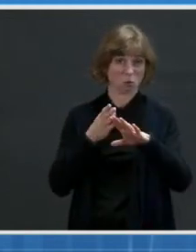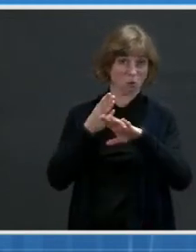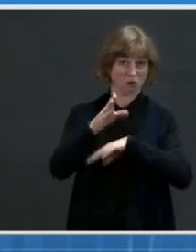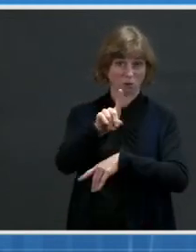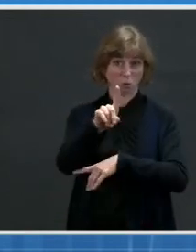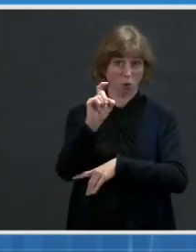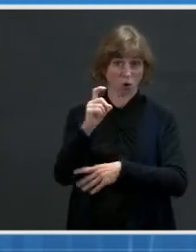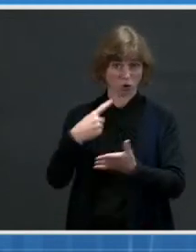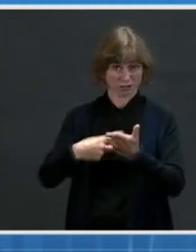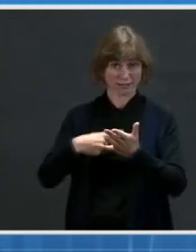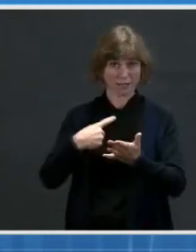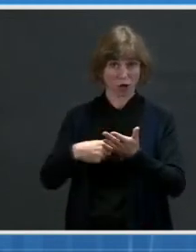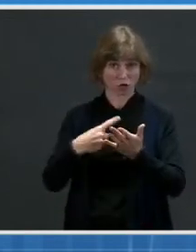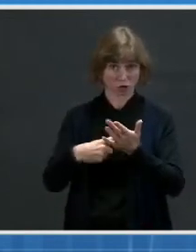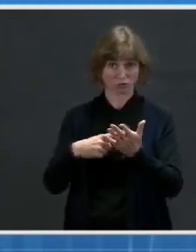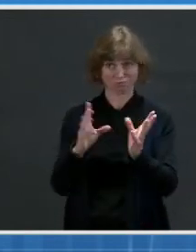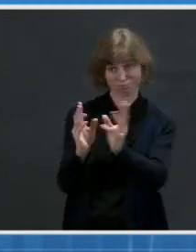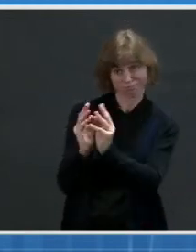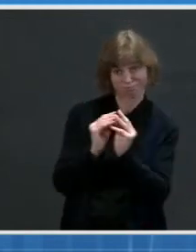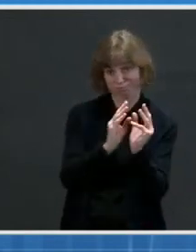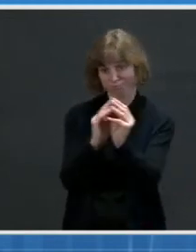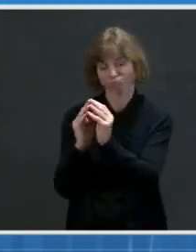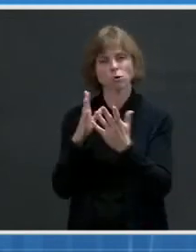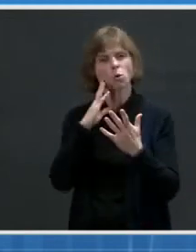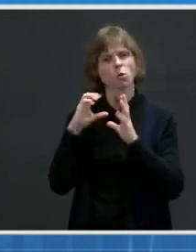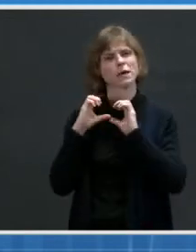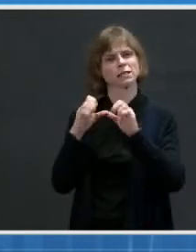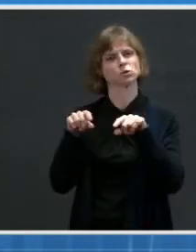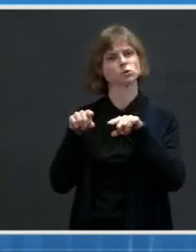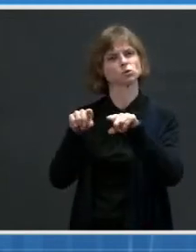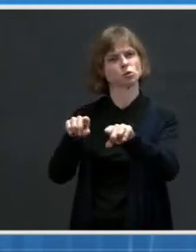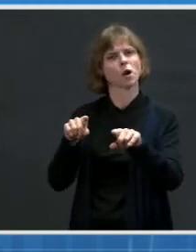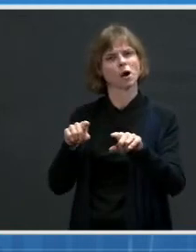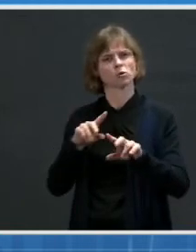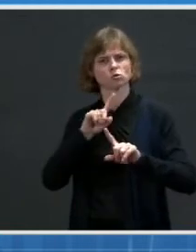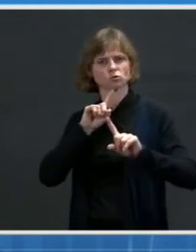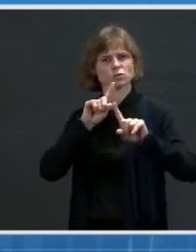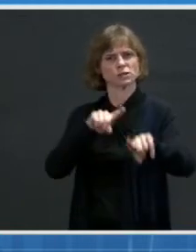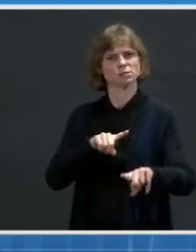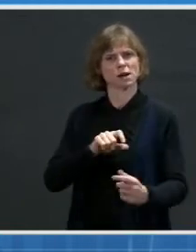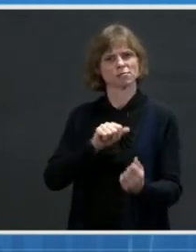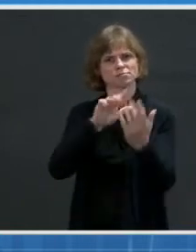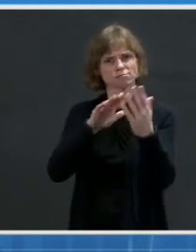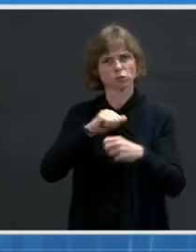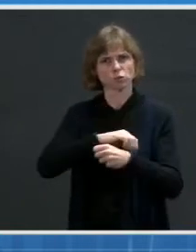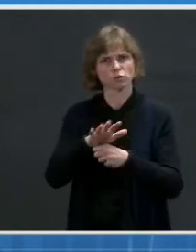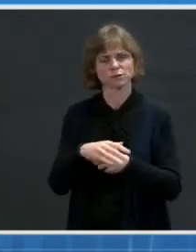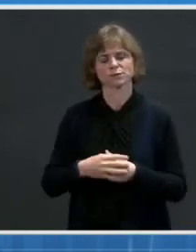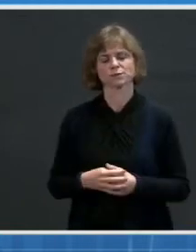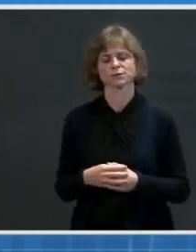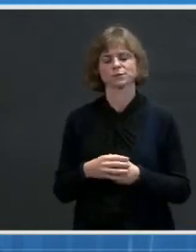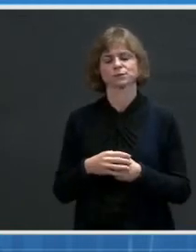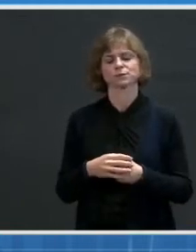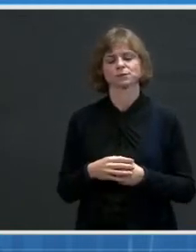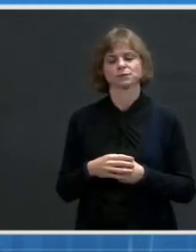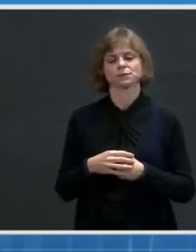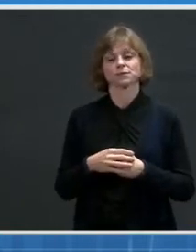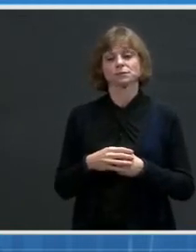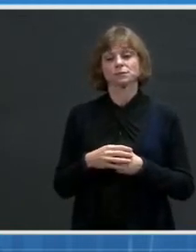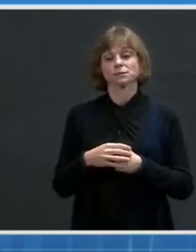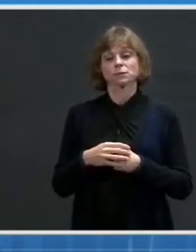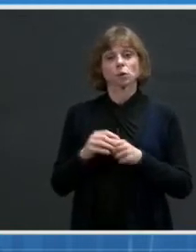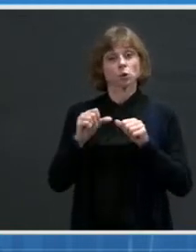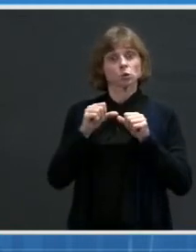and will continue this engagement throughout the response. Now, to continue to inform our efforts around vaccine